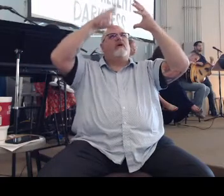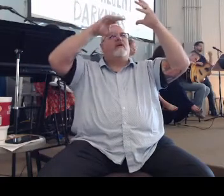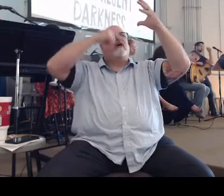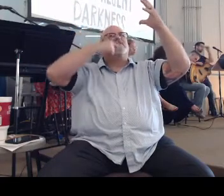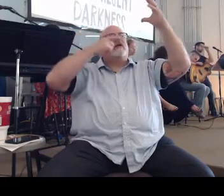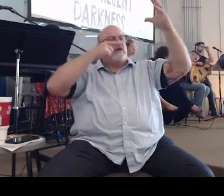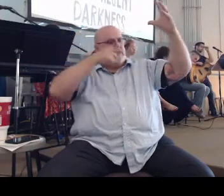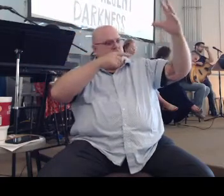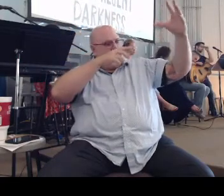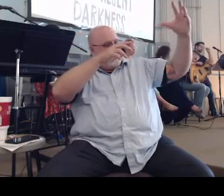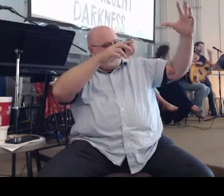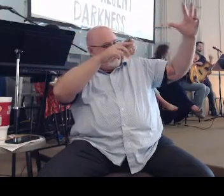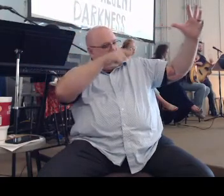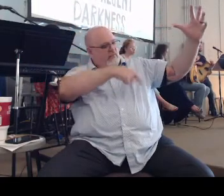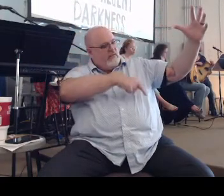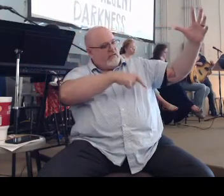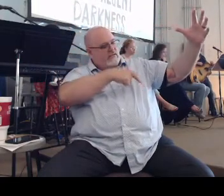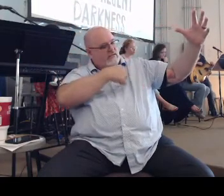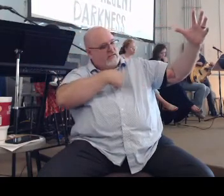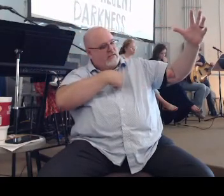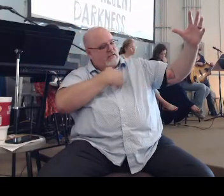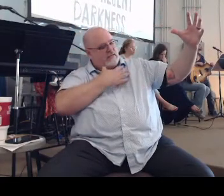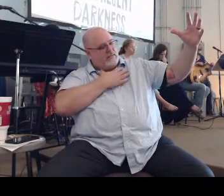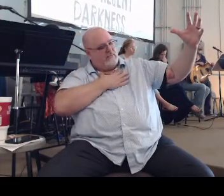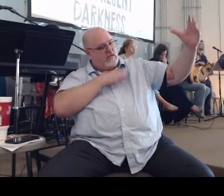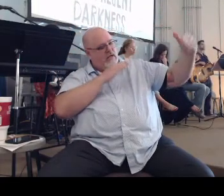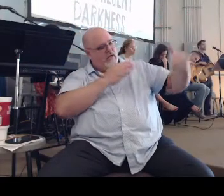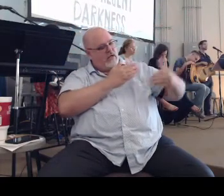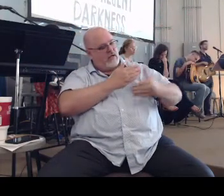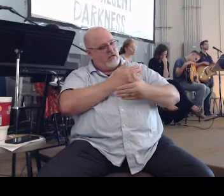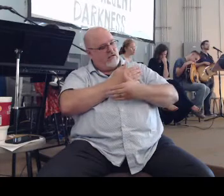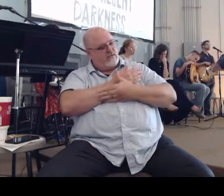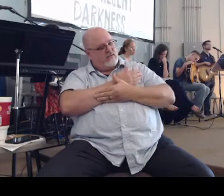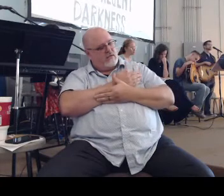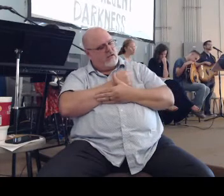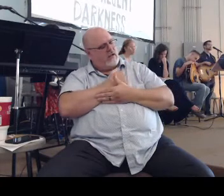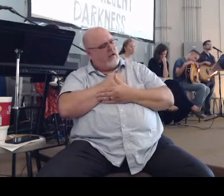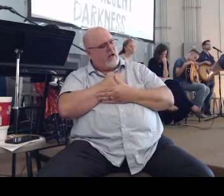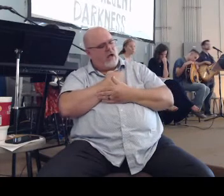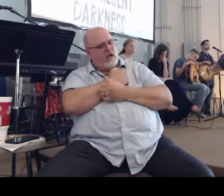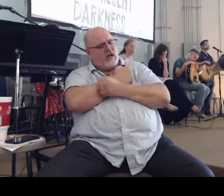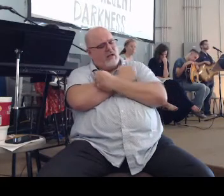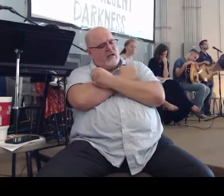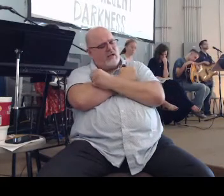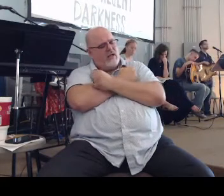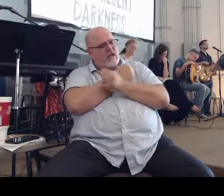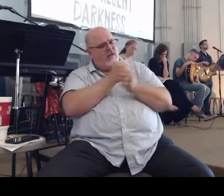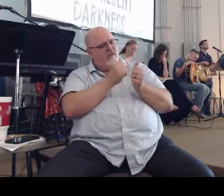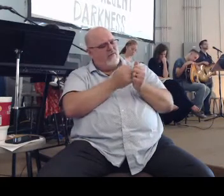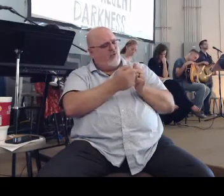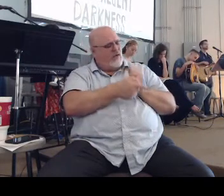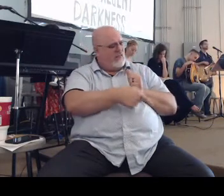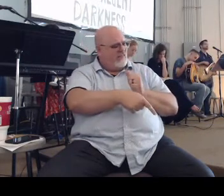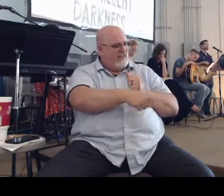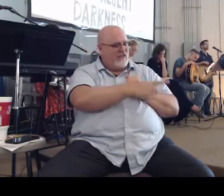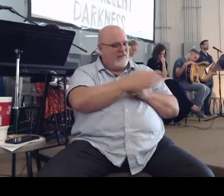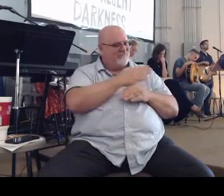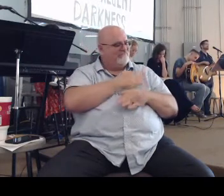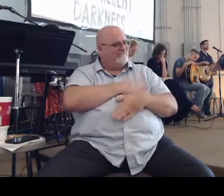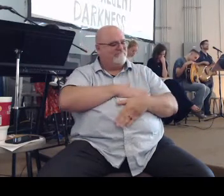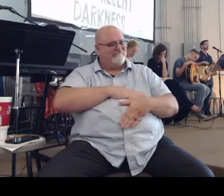this is my son whom I love. With him I am well pleased.